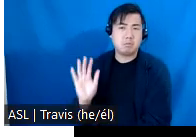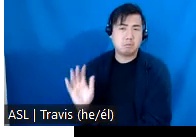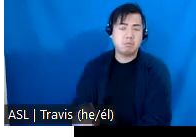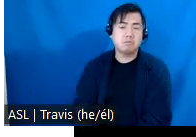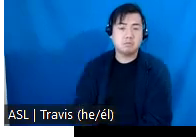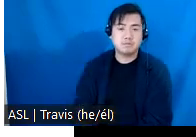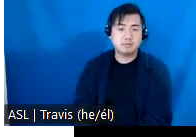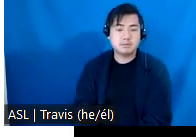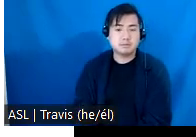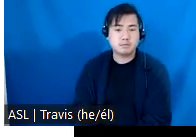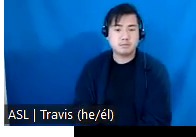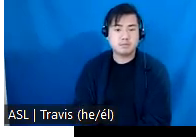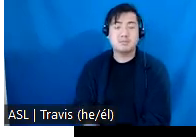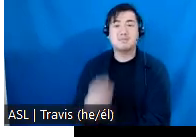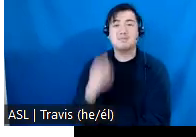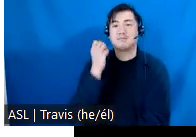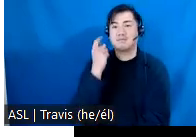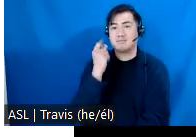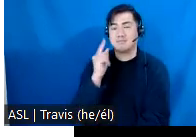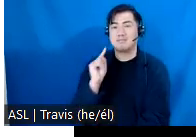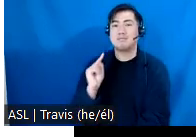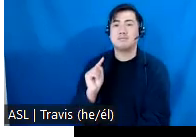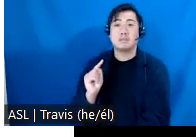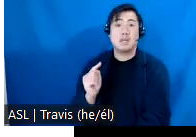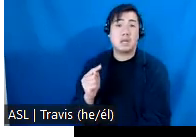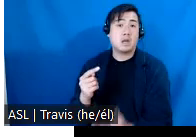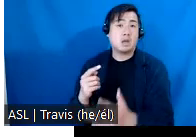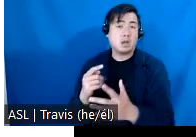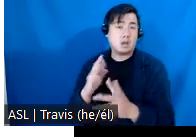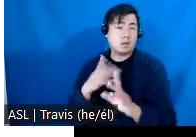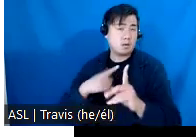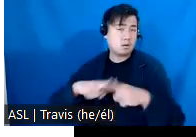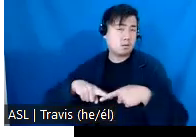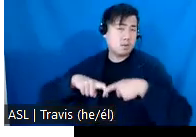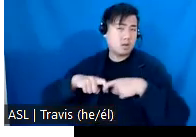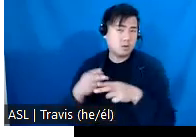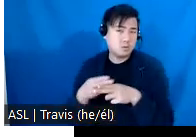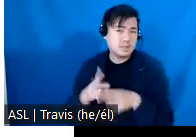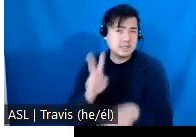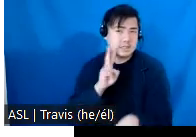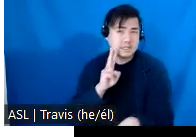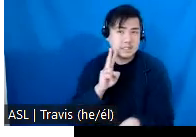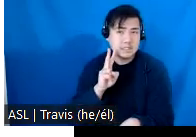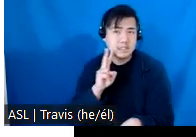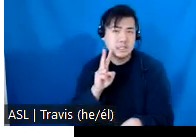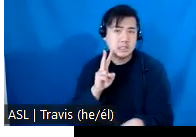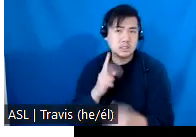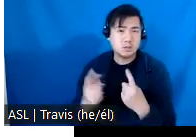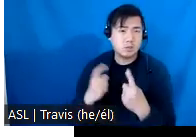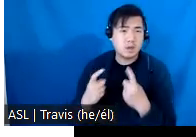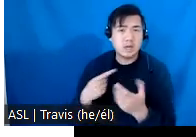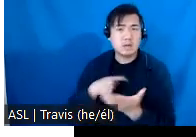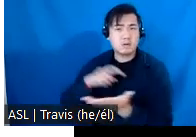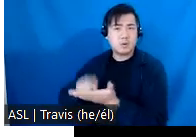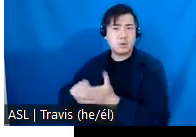And this is kind of continued on, but I will pause here to see if there are any questions, and I do see some chatter in the chat box as